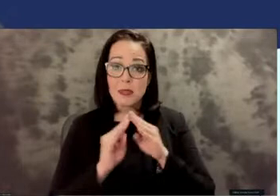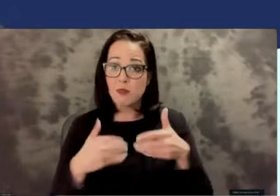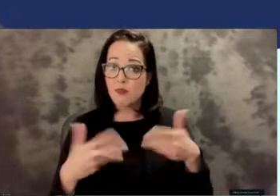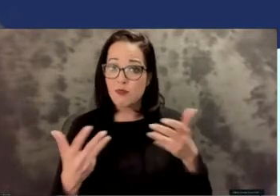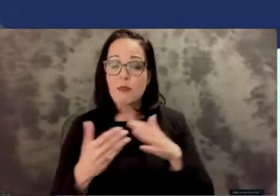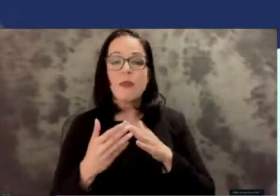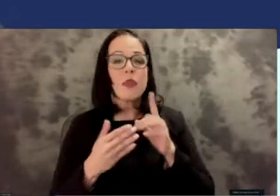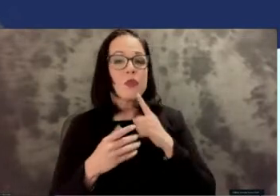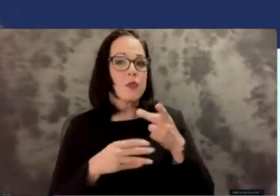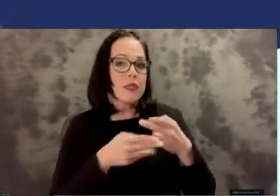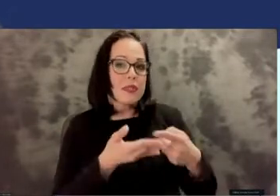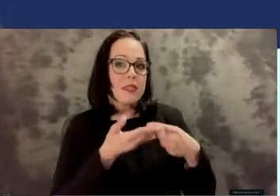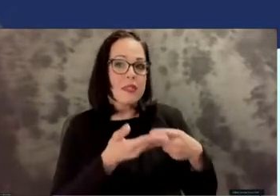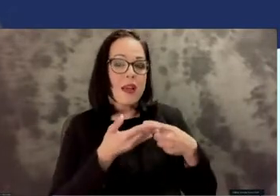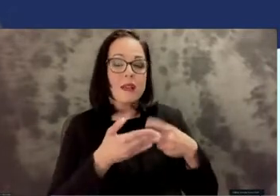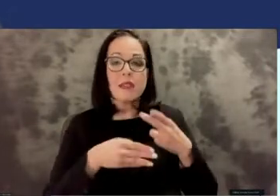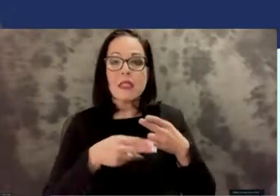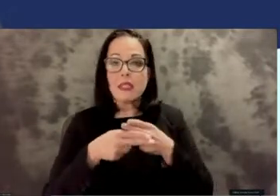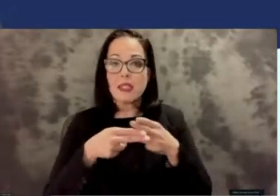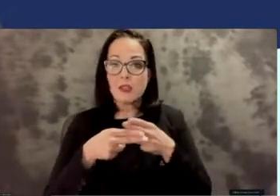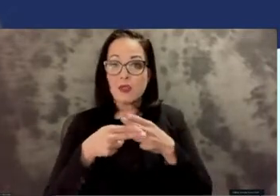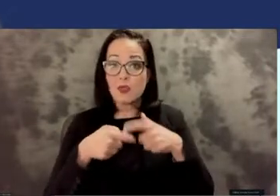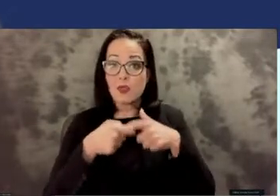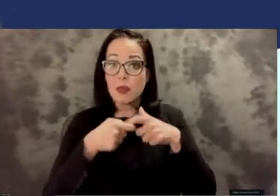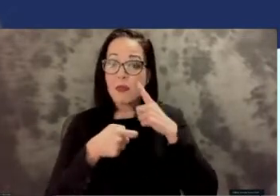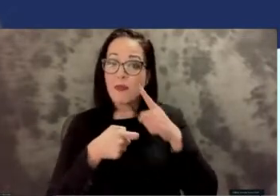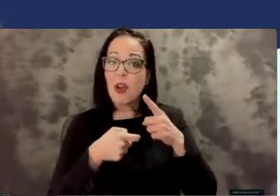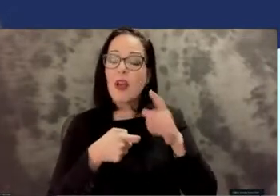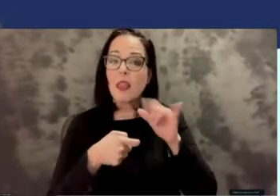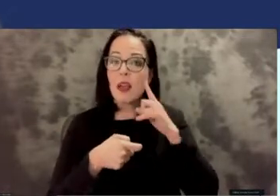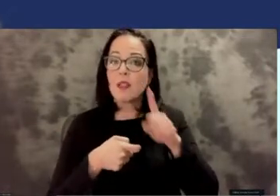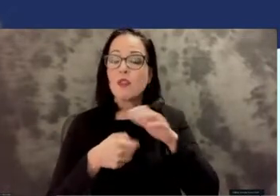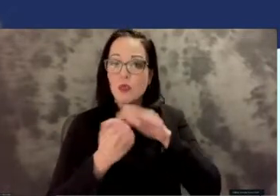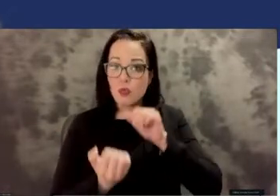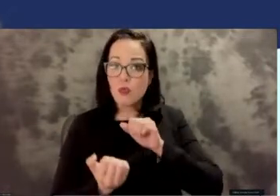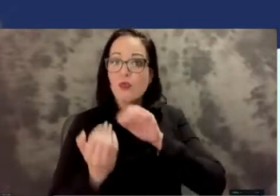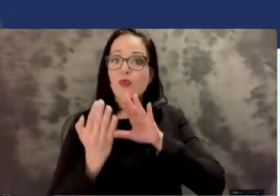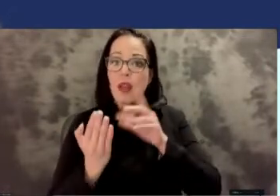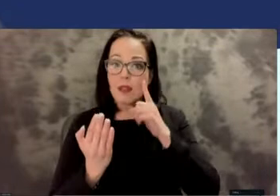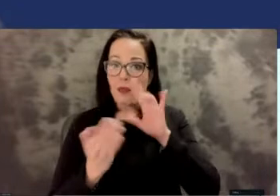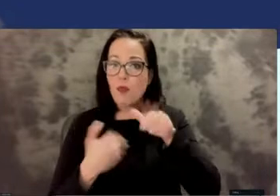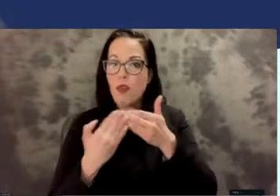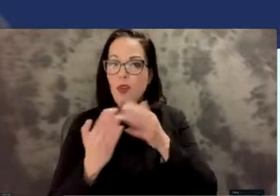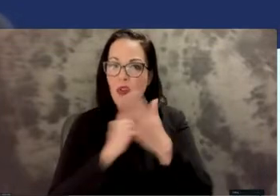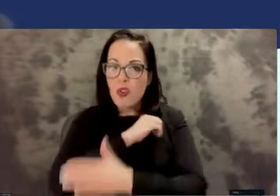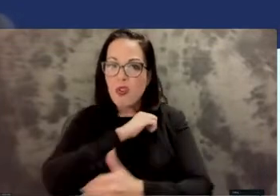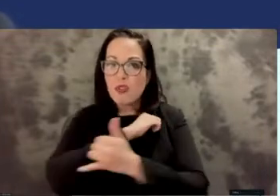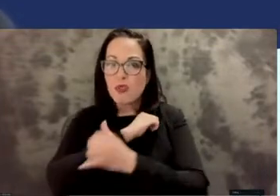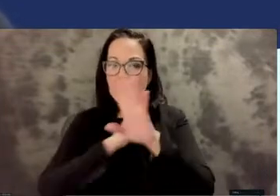interim task force recommendations to address xenophobia and discrimination.